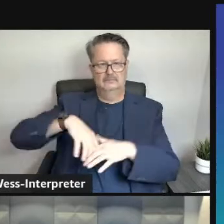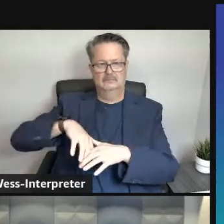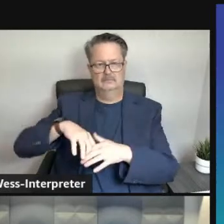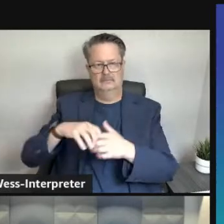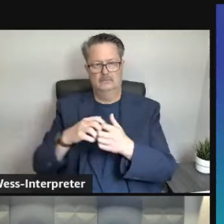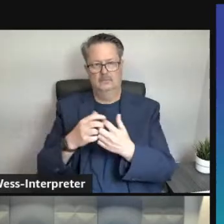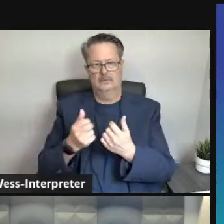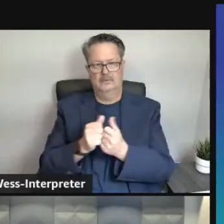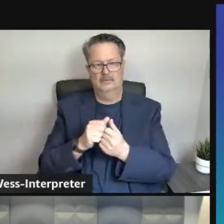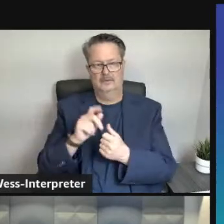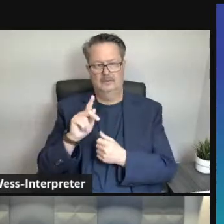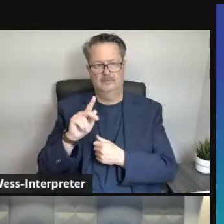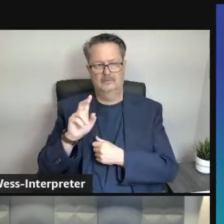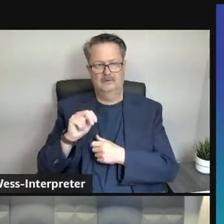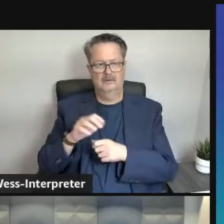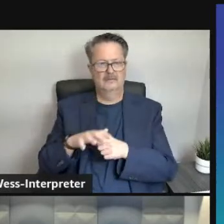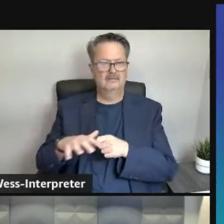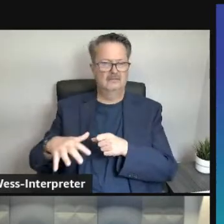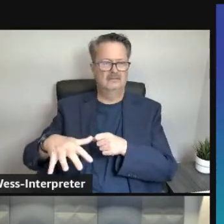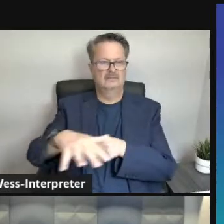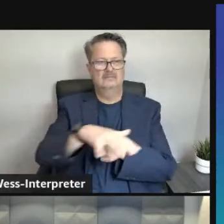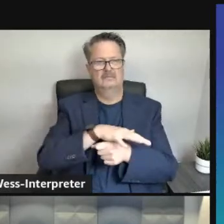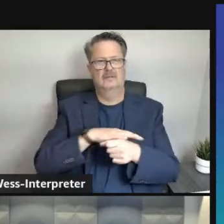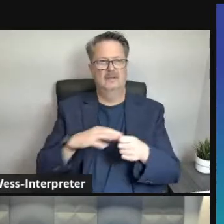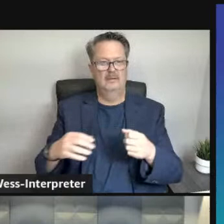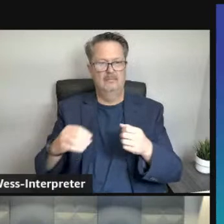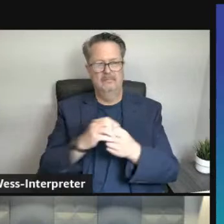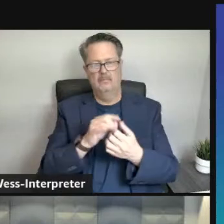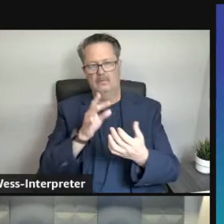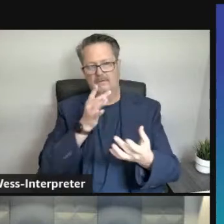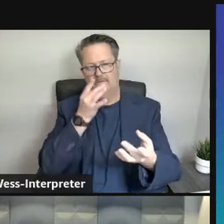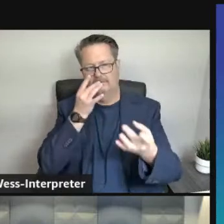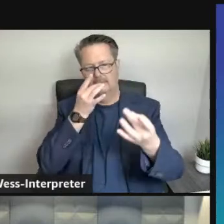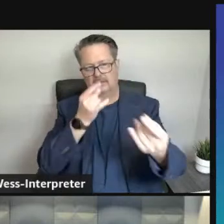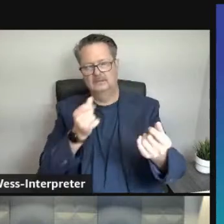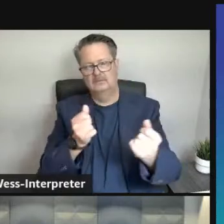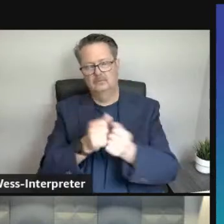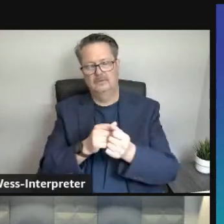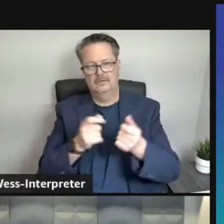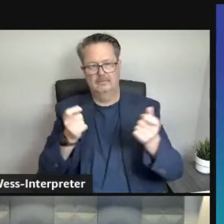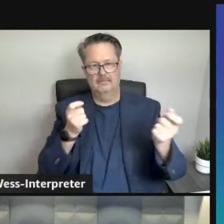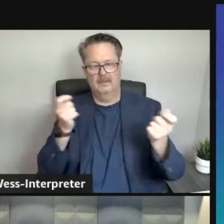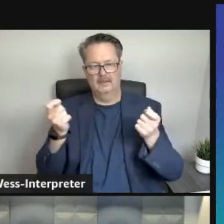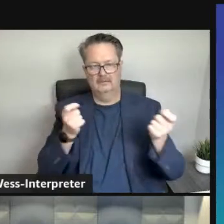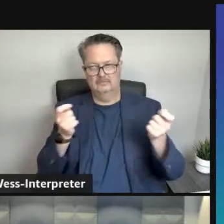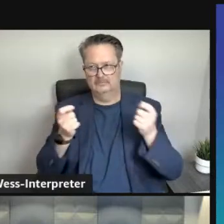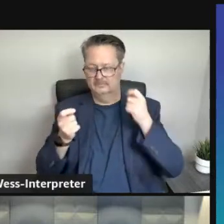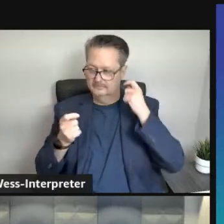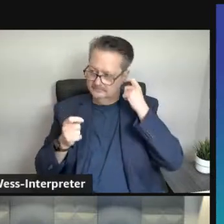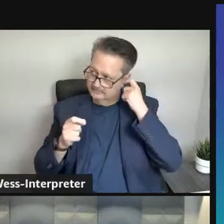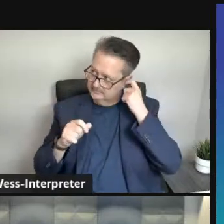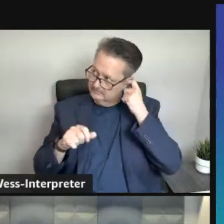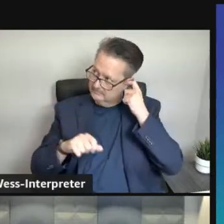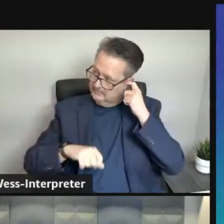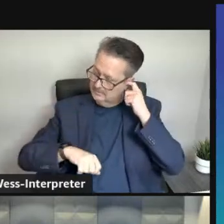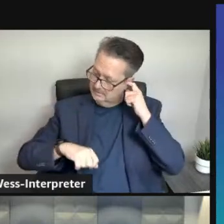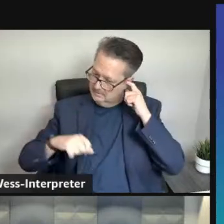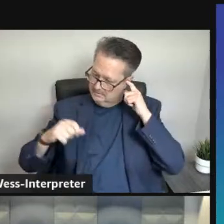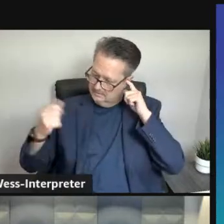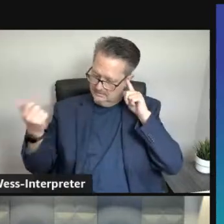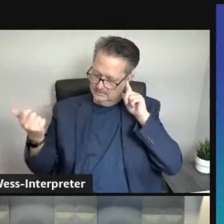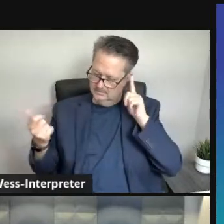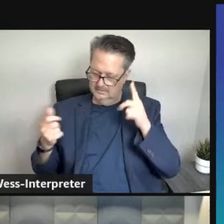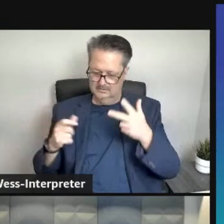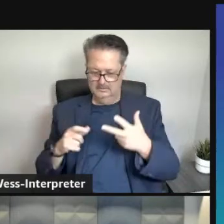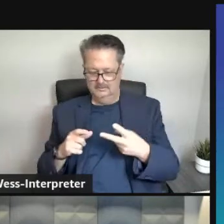Kubernetes ecosystem and do a more efficient resource management. Another perspective of